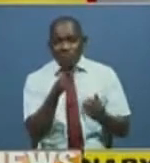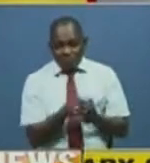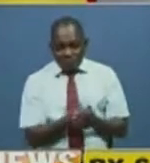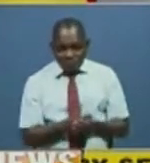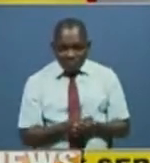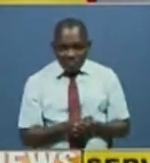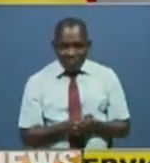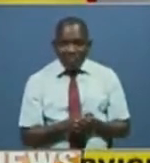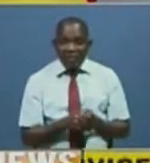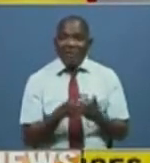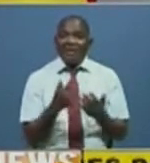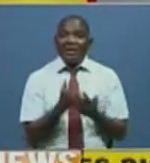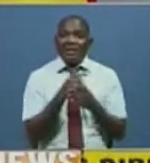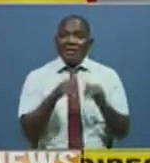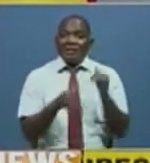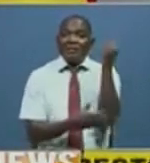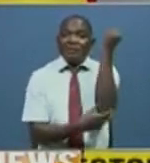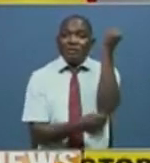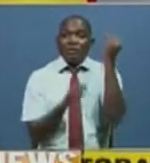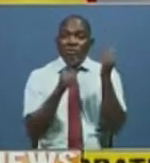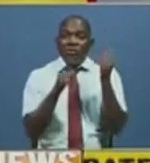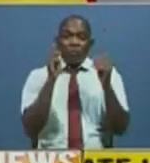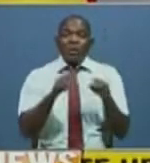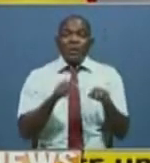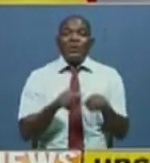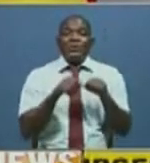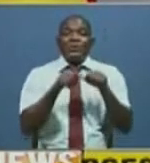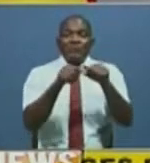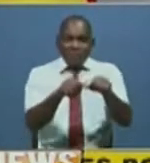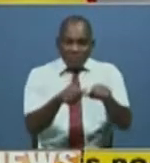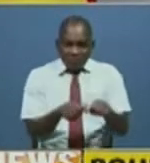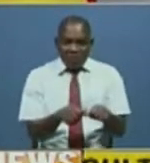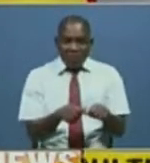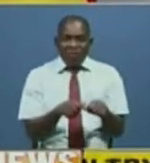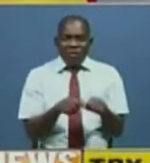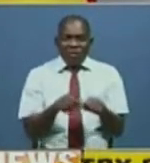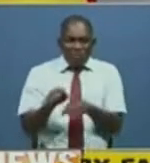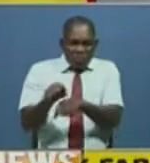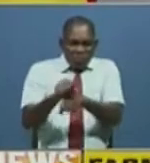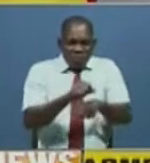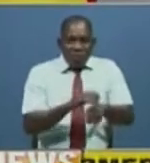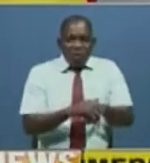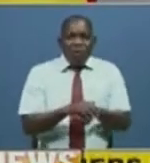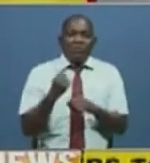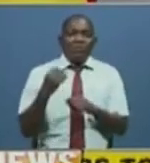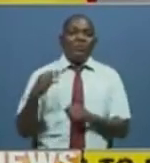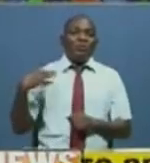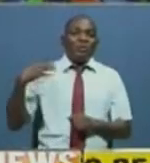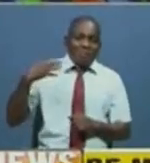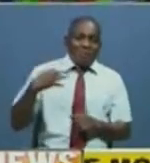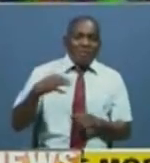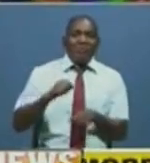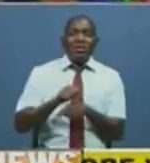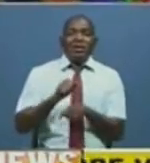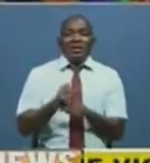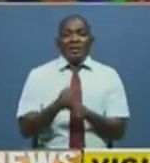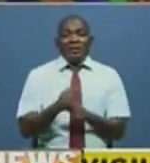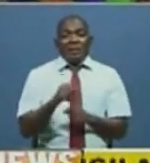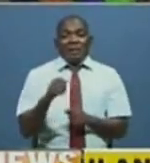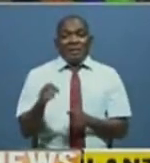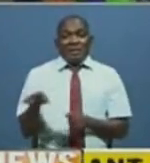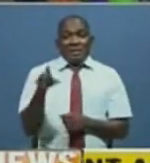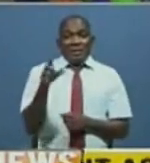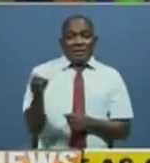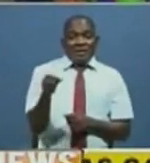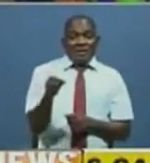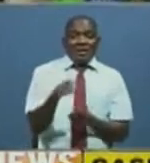is something that we will continue to hold fast to, the commitment to do so. The election of MMDCs,